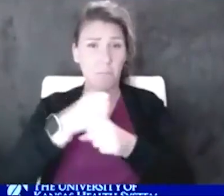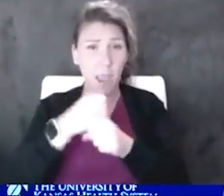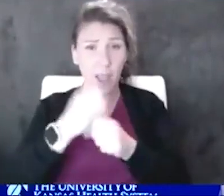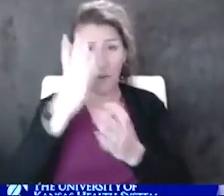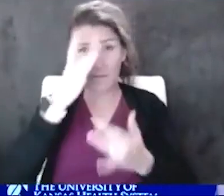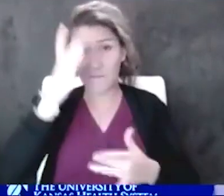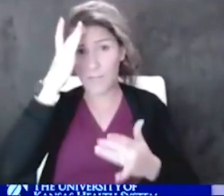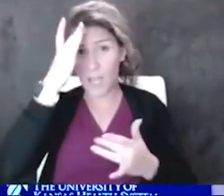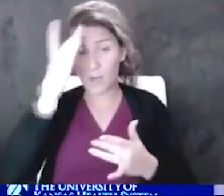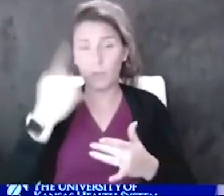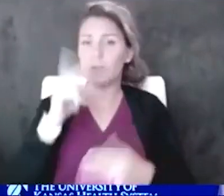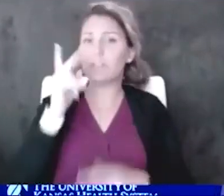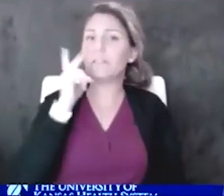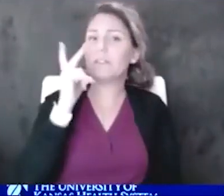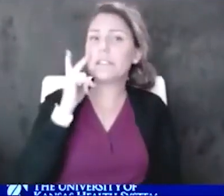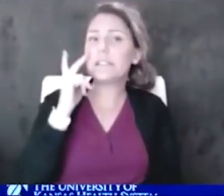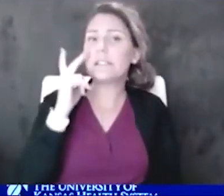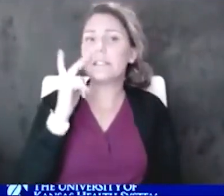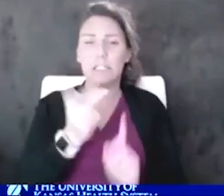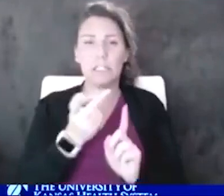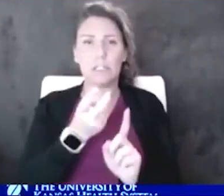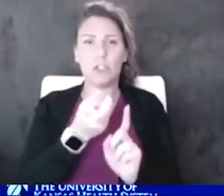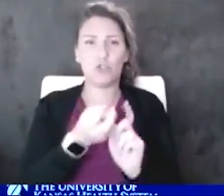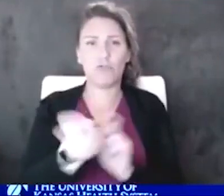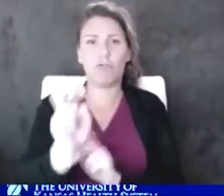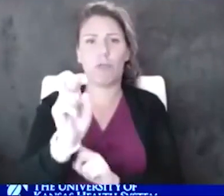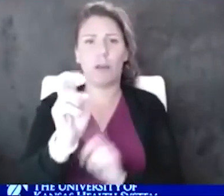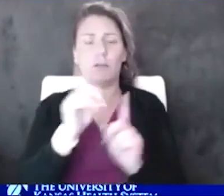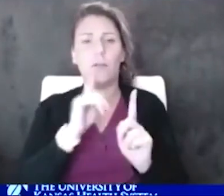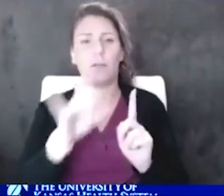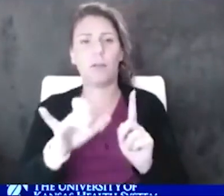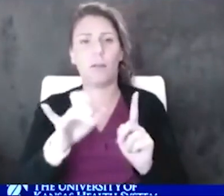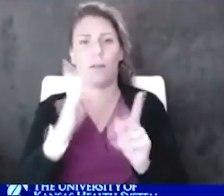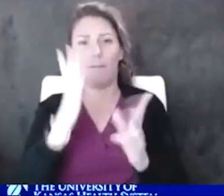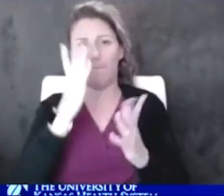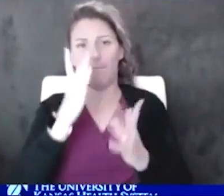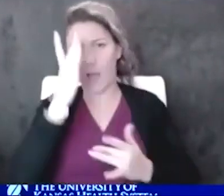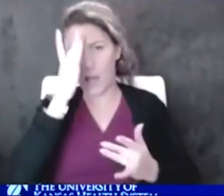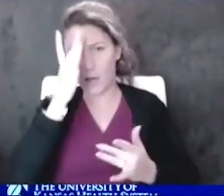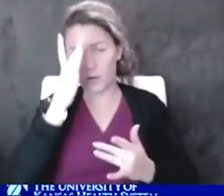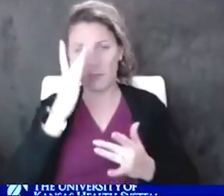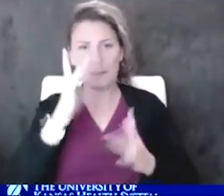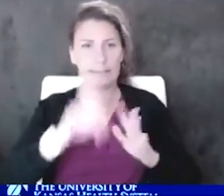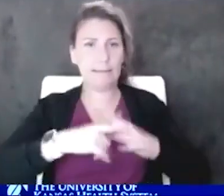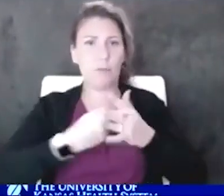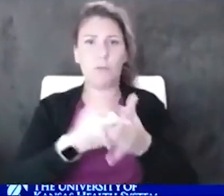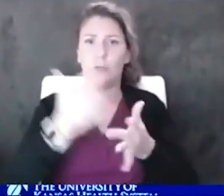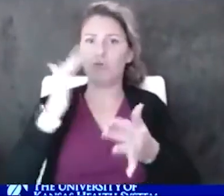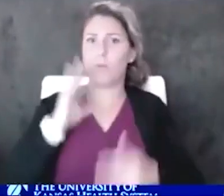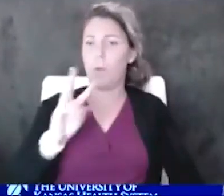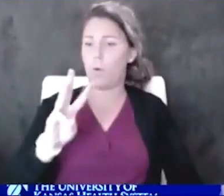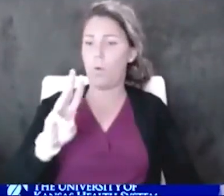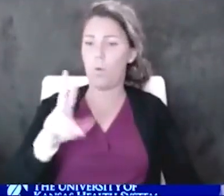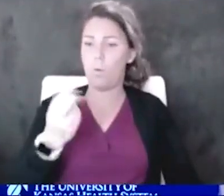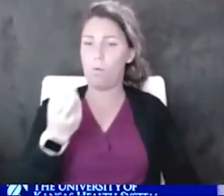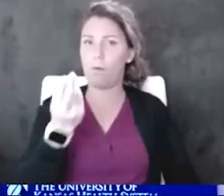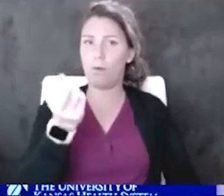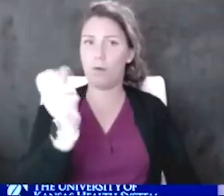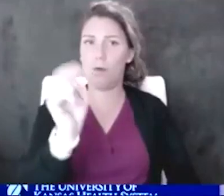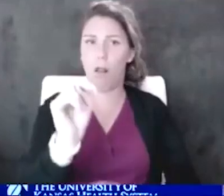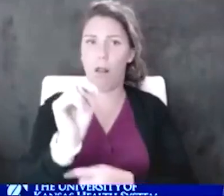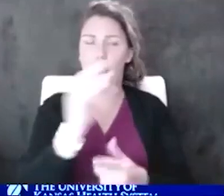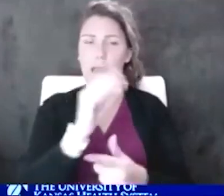seen the transition of this virus since the initial Wuhan strain, the ancestral strain, until now, because this